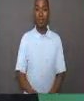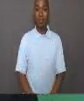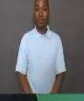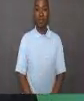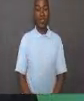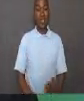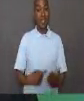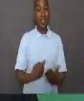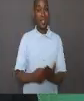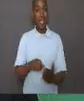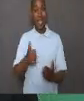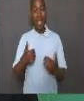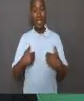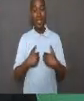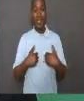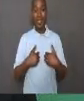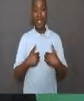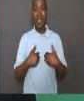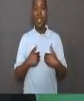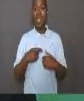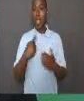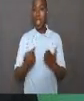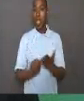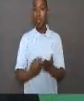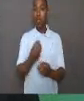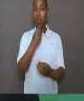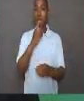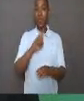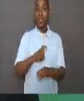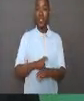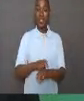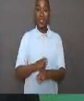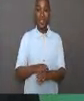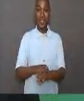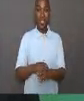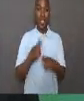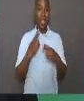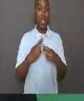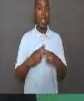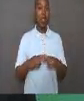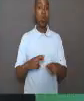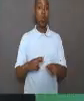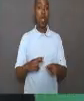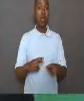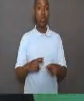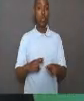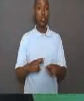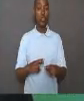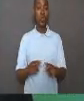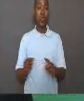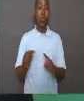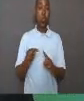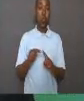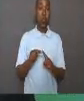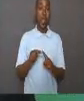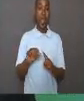ingest the infected feces. The eggs will bury themselves in